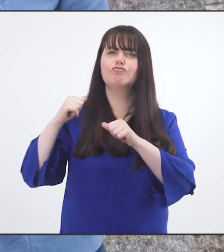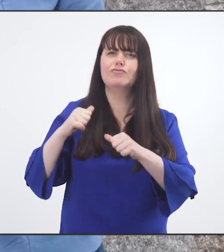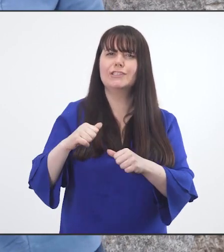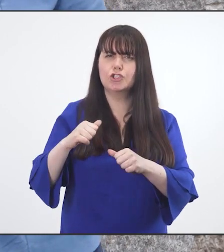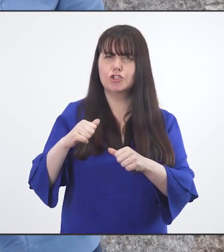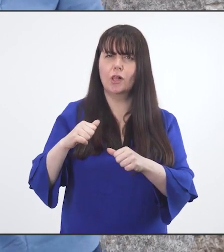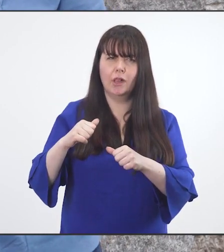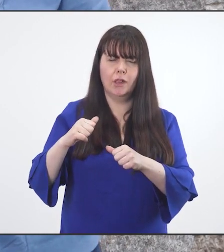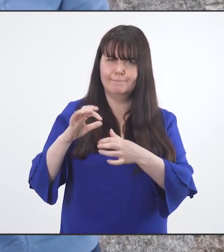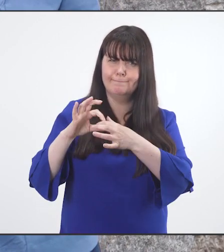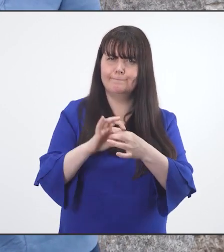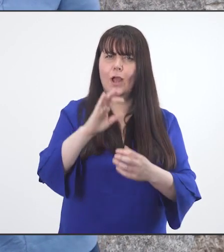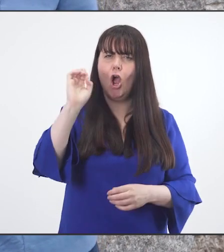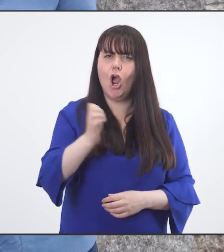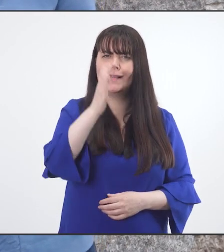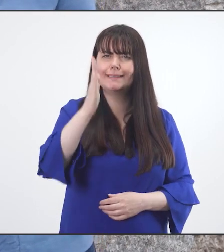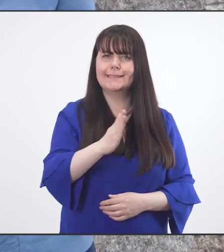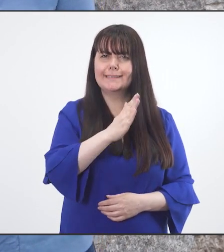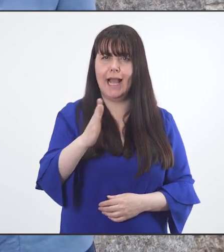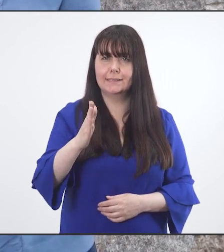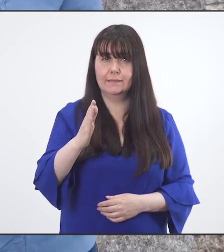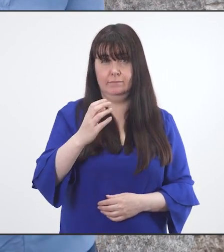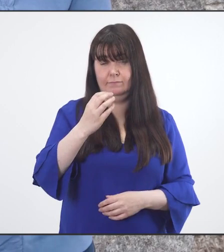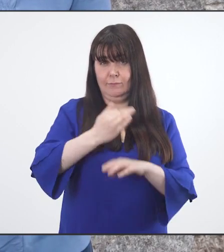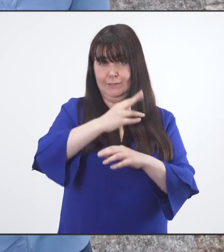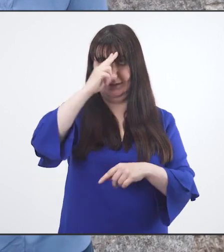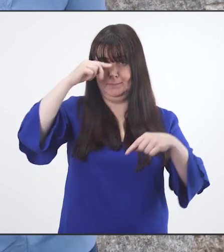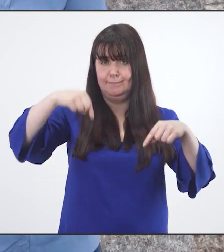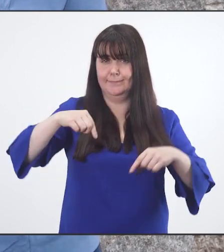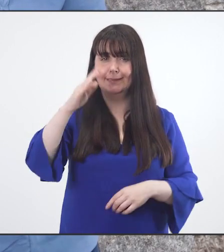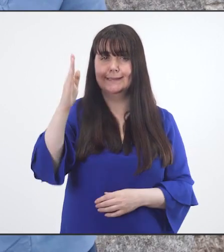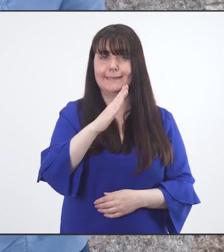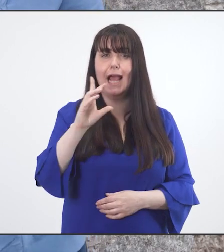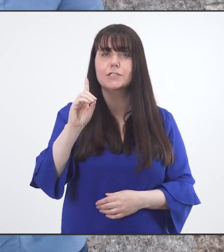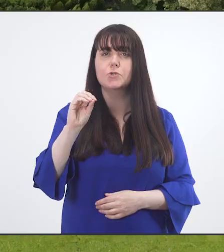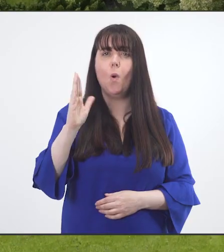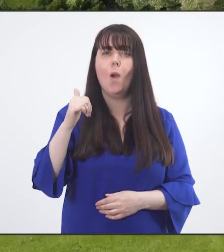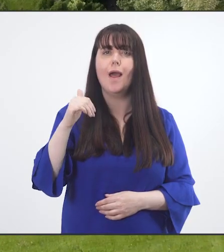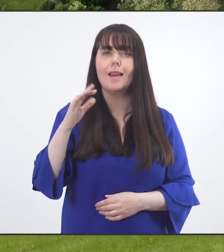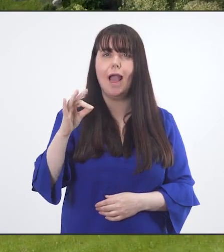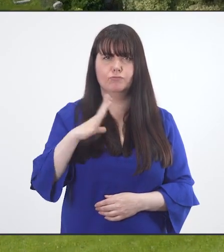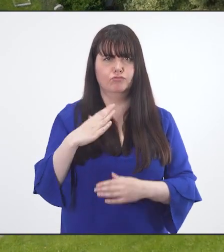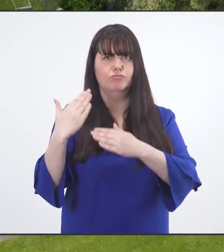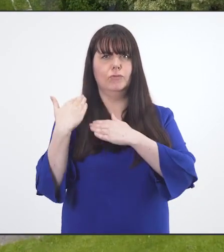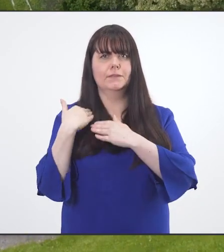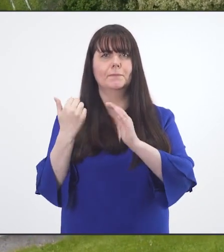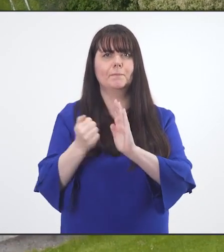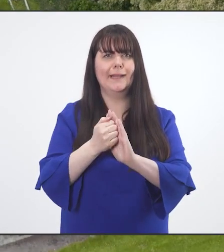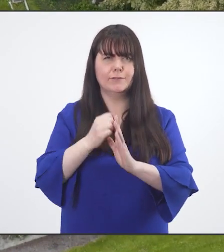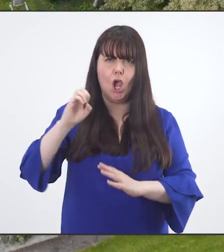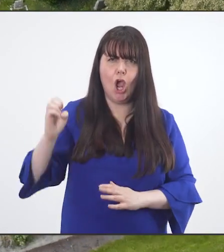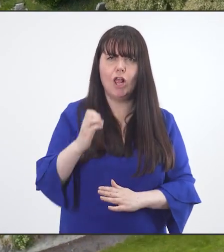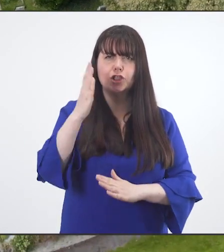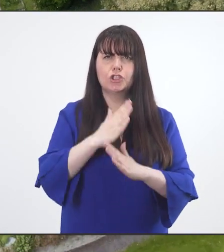keep the association with an earlier saint alive. So the tradition would have been that an early saint, here for example St